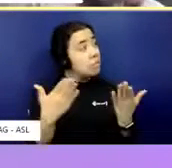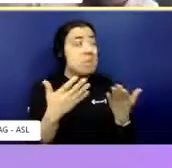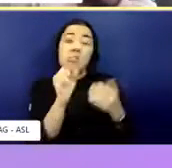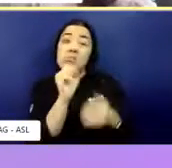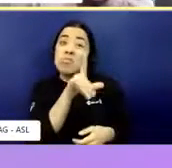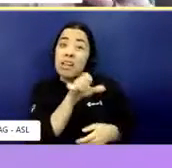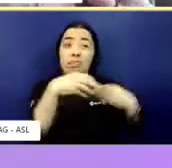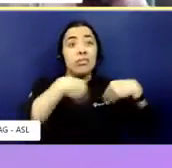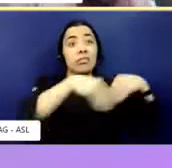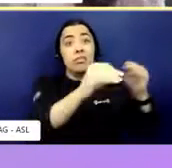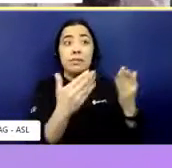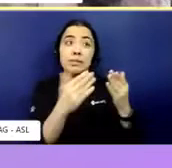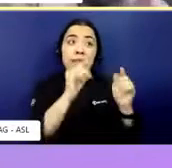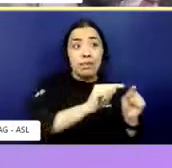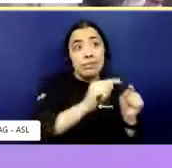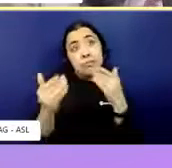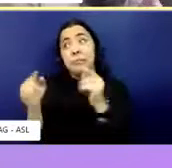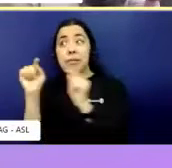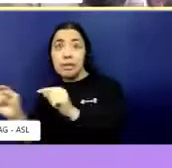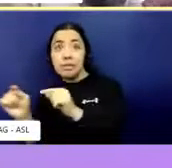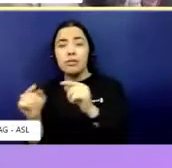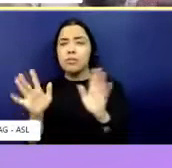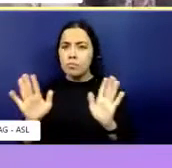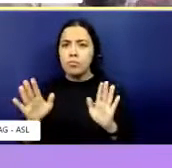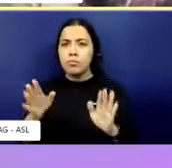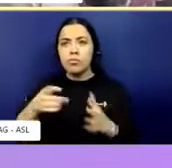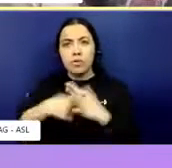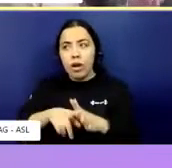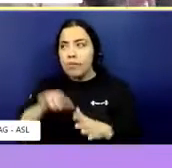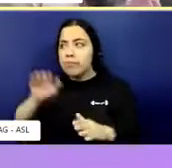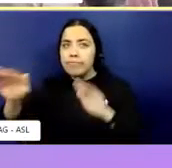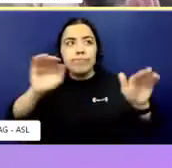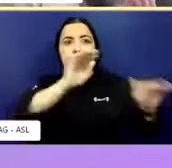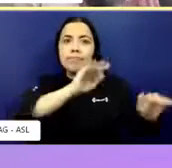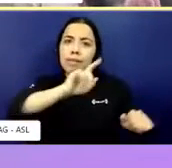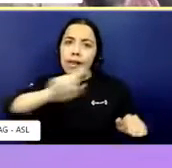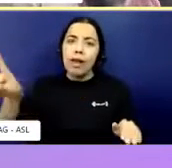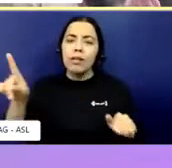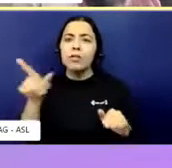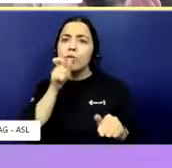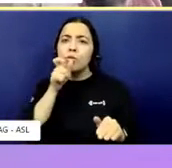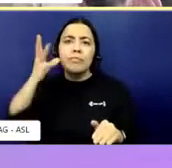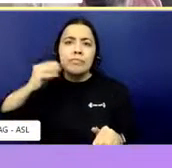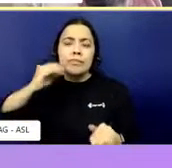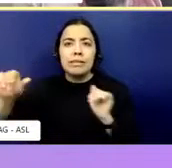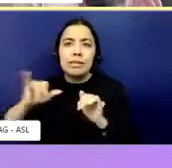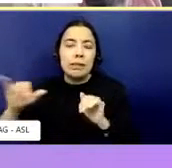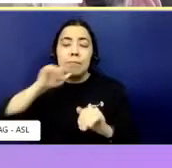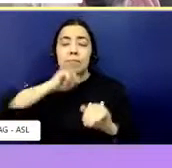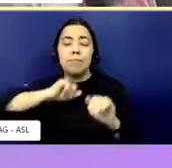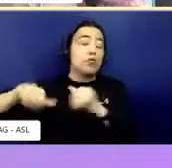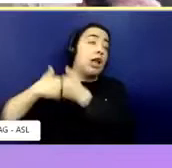lot. Maybe this, maybe that. Start asking who might have the same challenges.